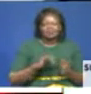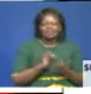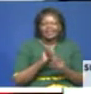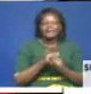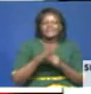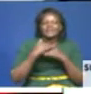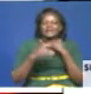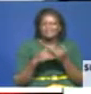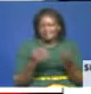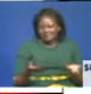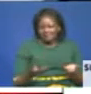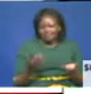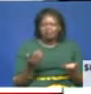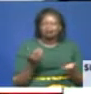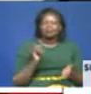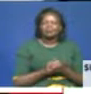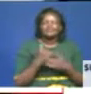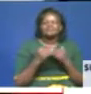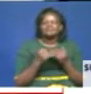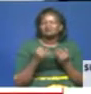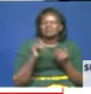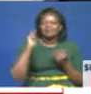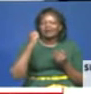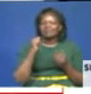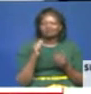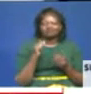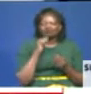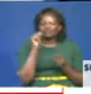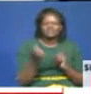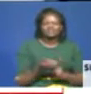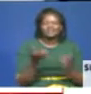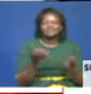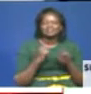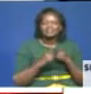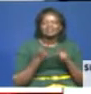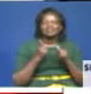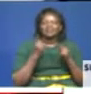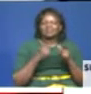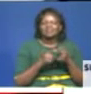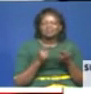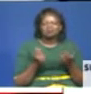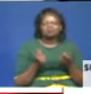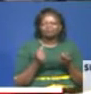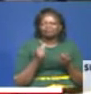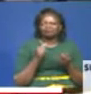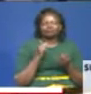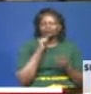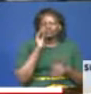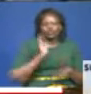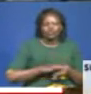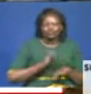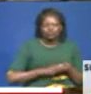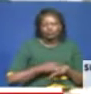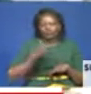buildings erected in the country do not meet the required standards and are therefore an occupational hazard to construction workers and